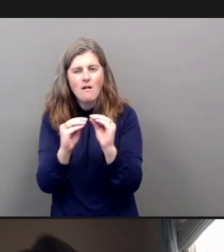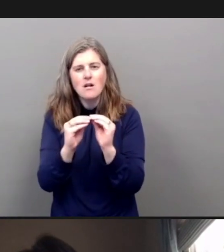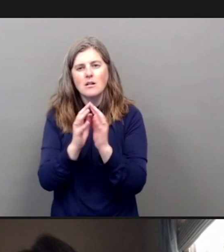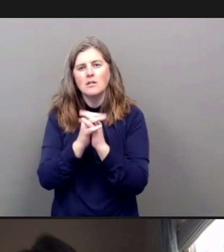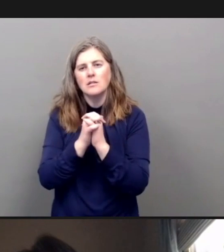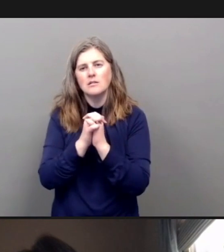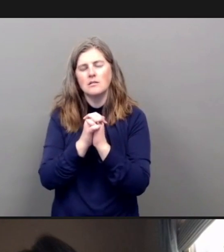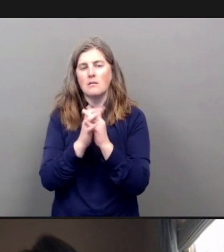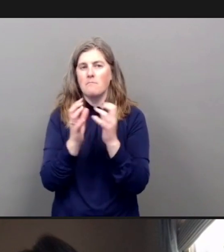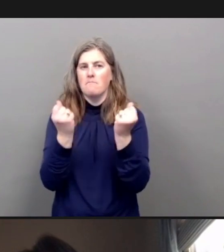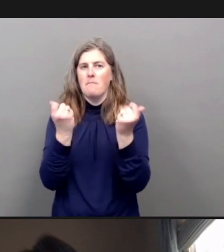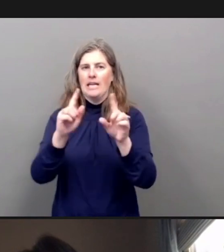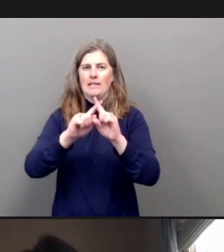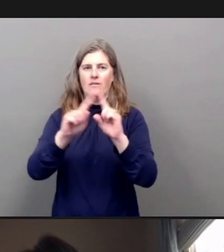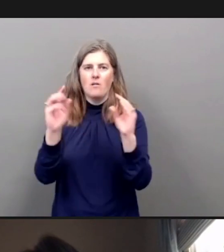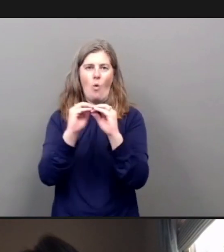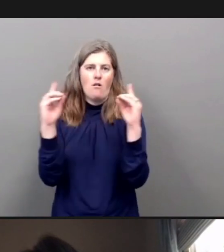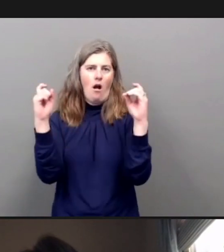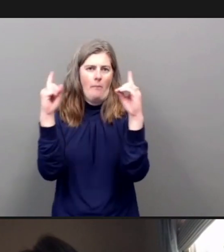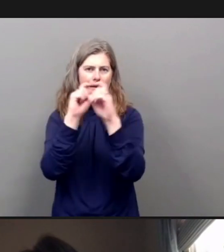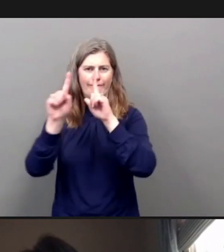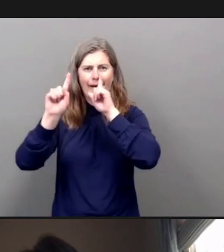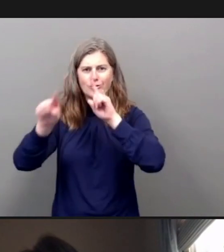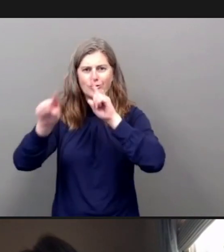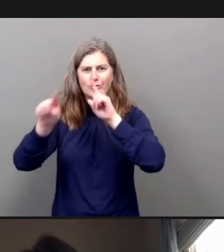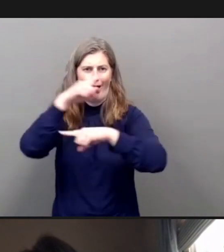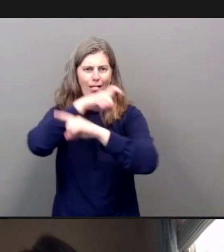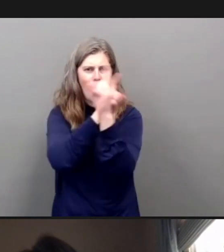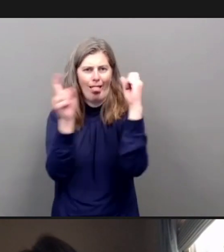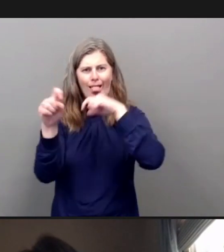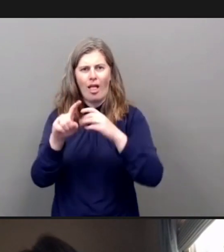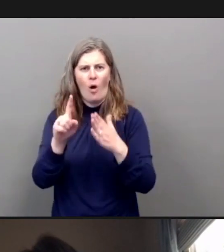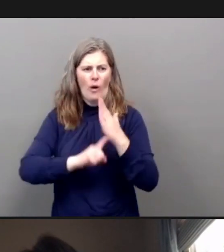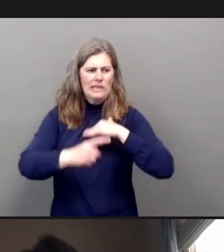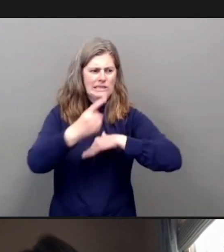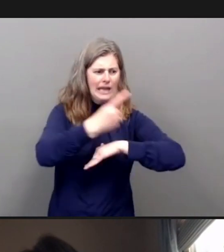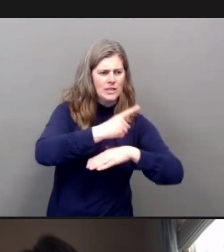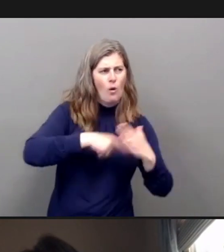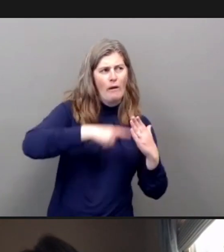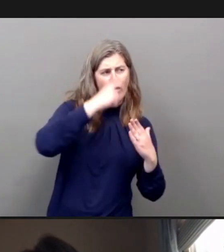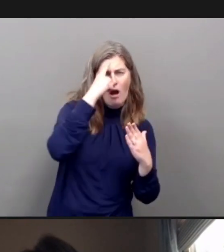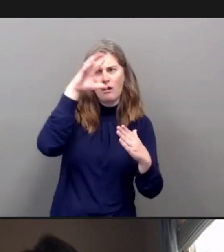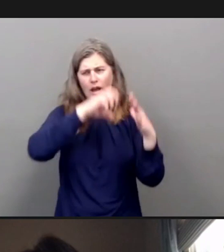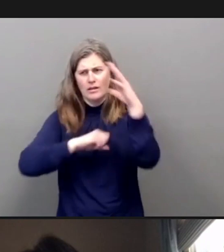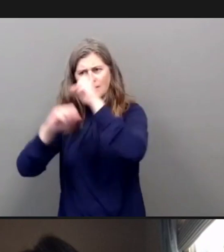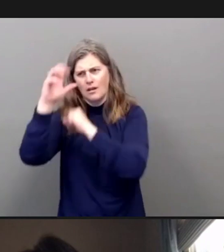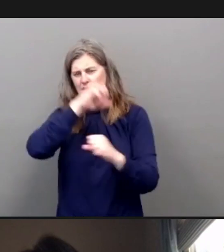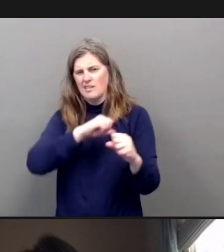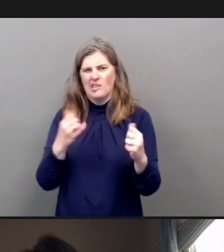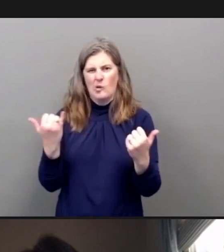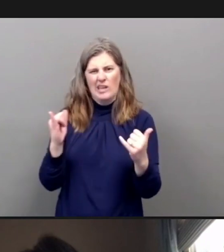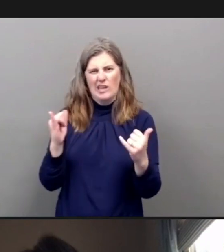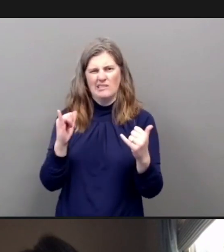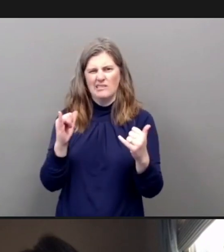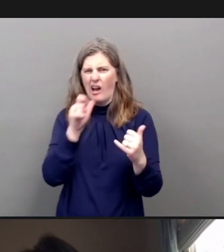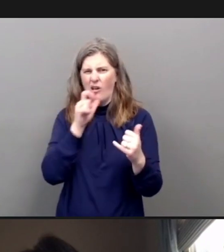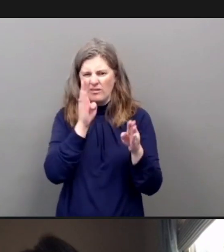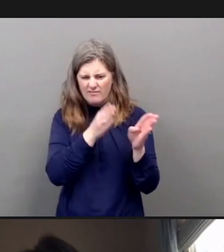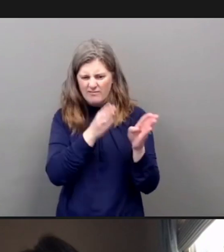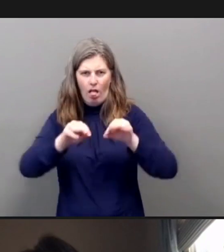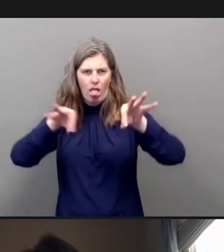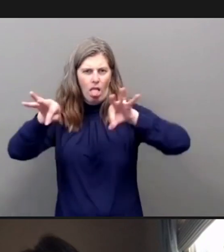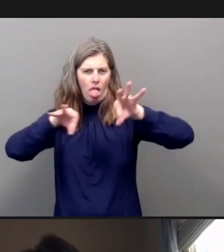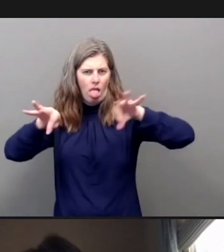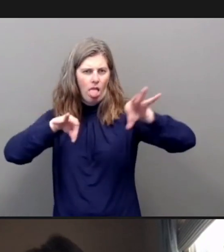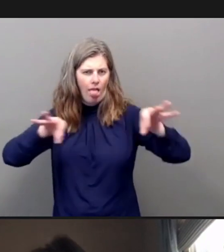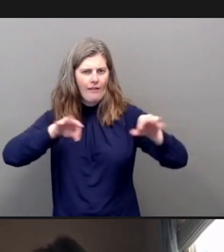there are lots of other more complicated answers and debates we had about this that we thought we wouldn't lay out for all of you today. But as